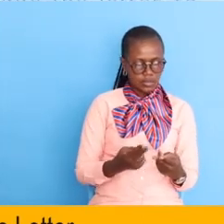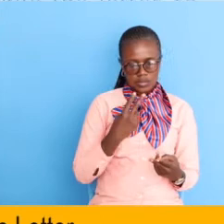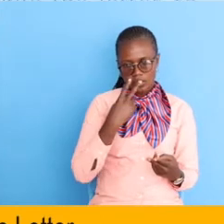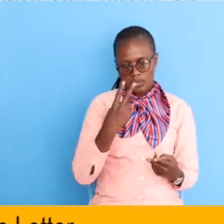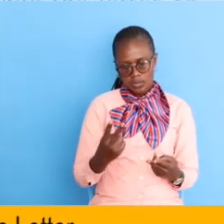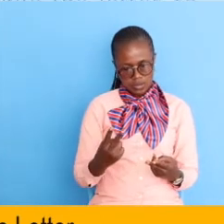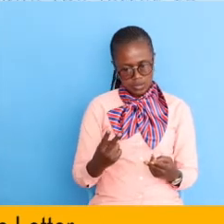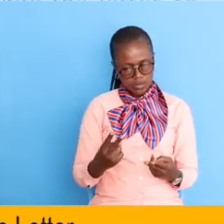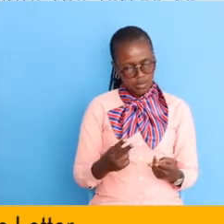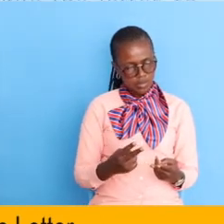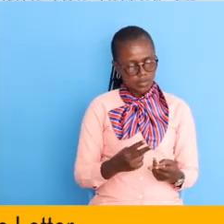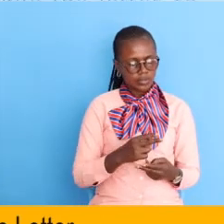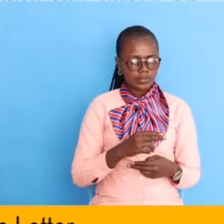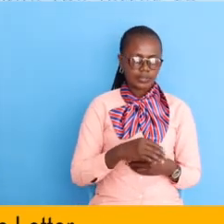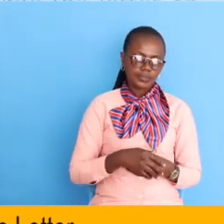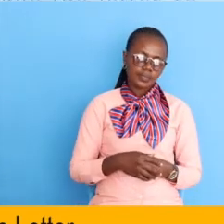of formal letter writing.